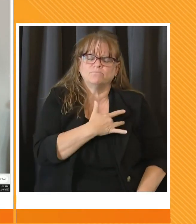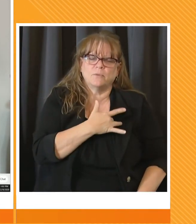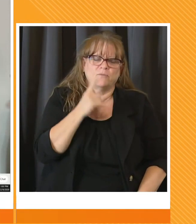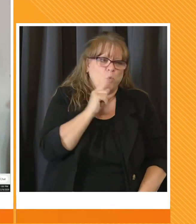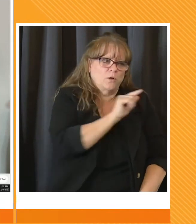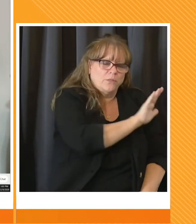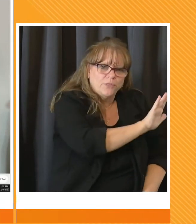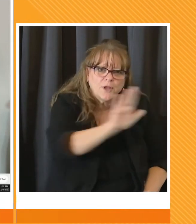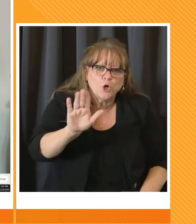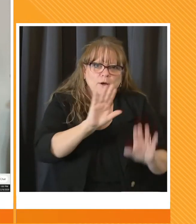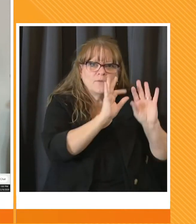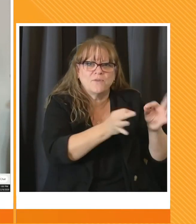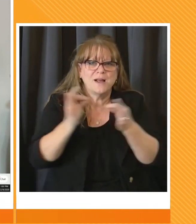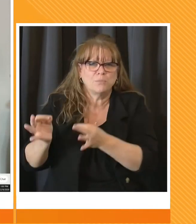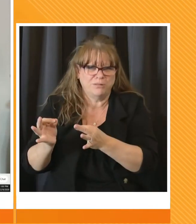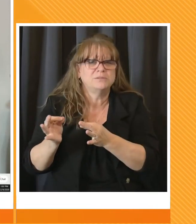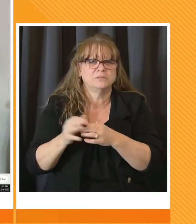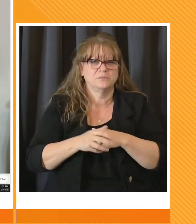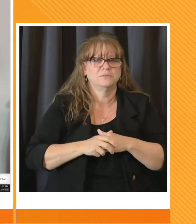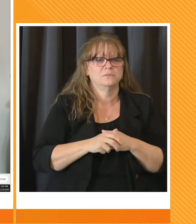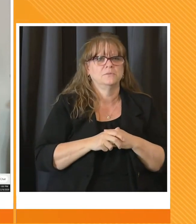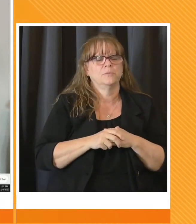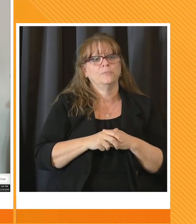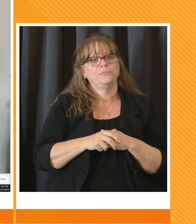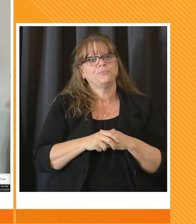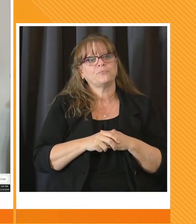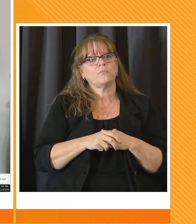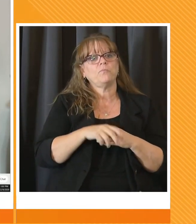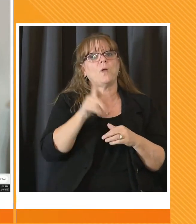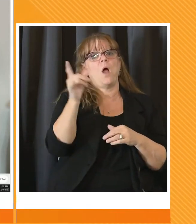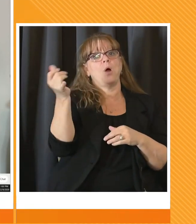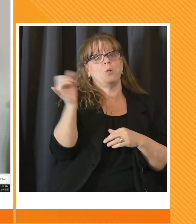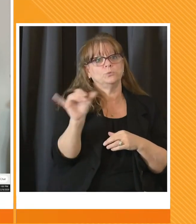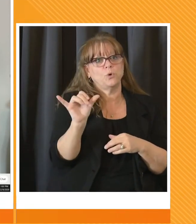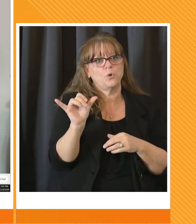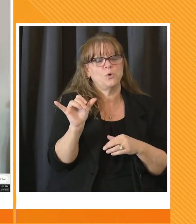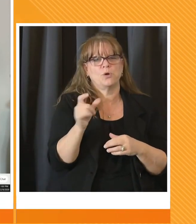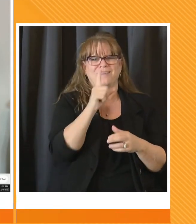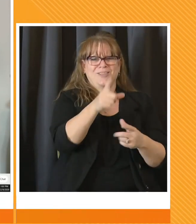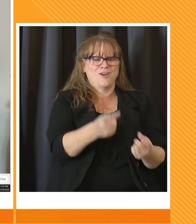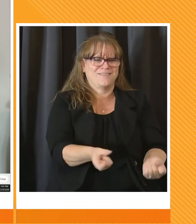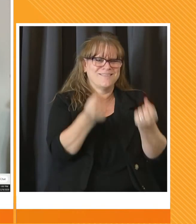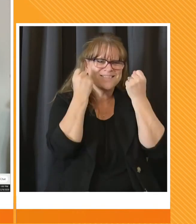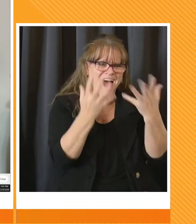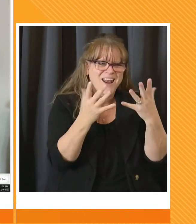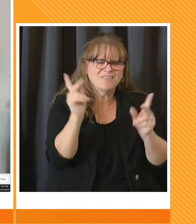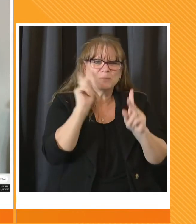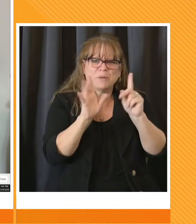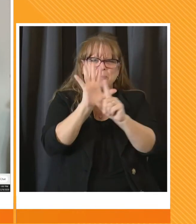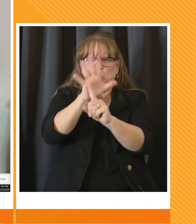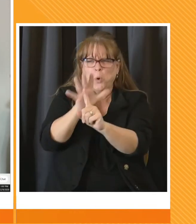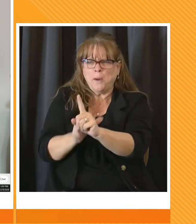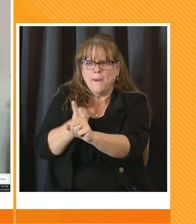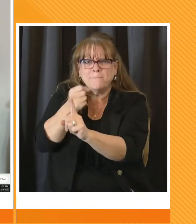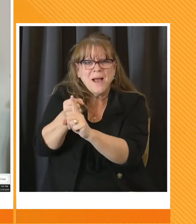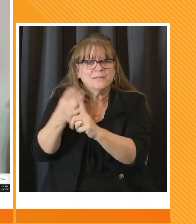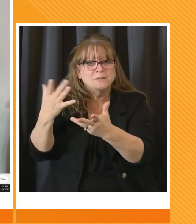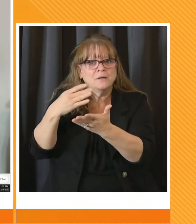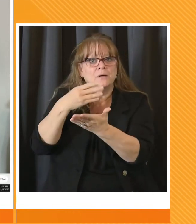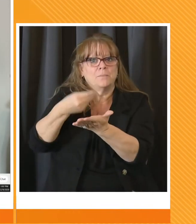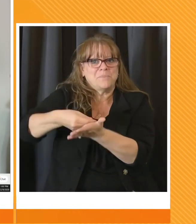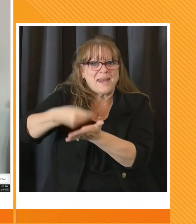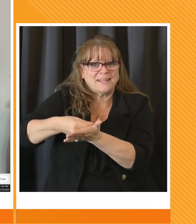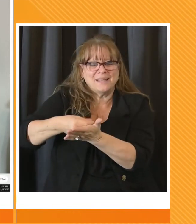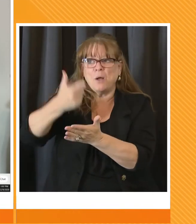by the economic aftermath of the global recession caused by the pandemic. I'm very excited today to talk about